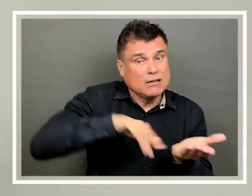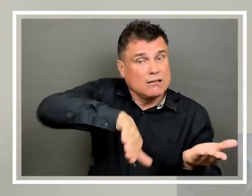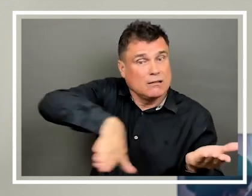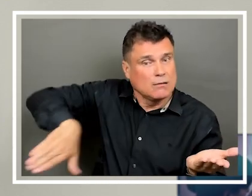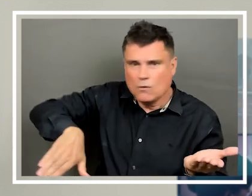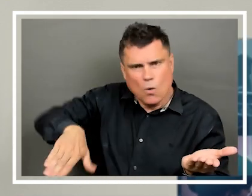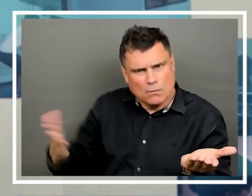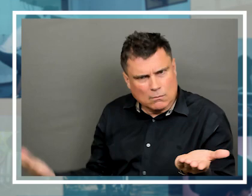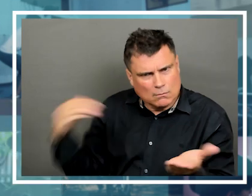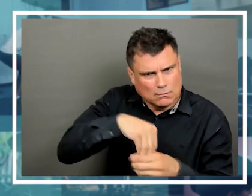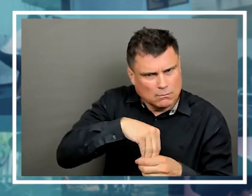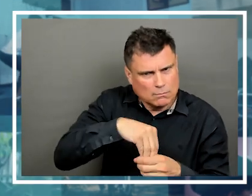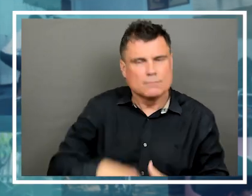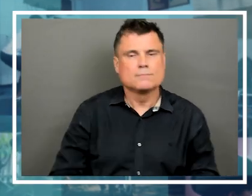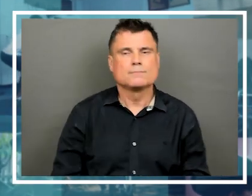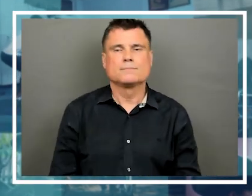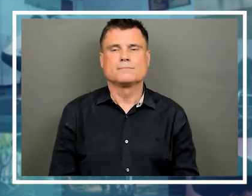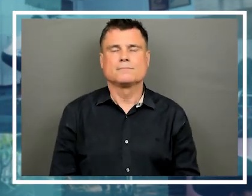lives.